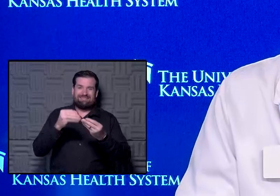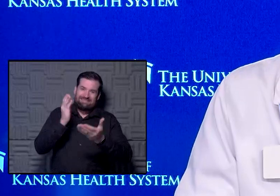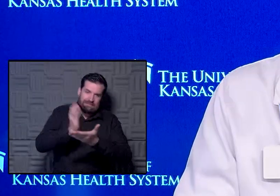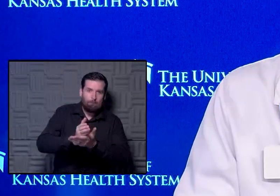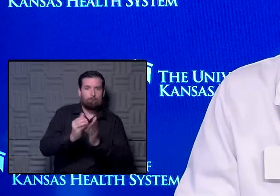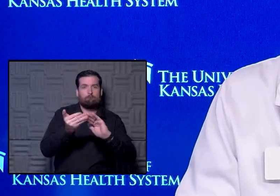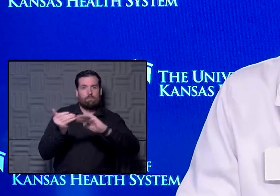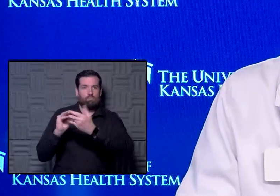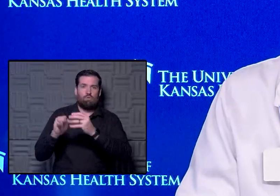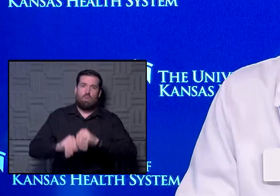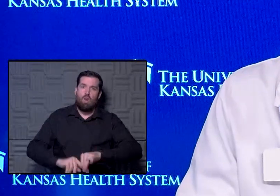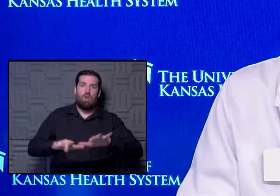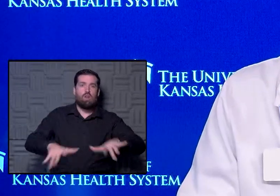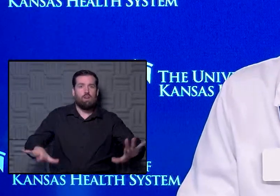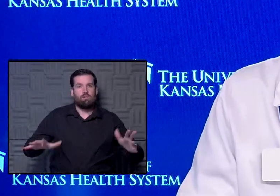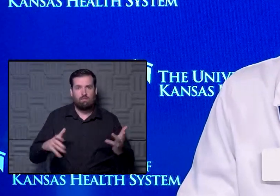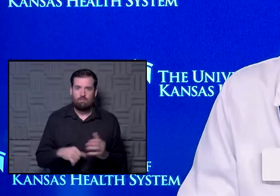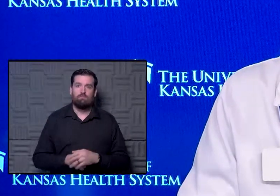spread.